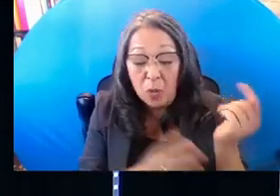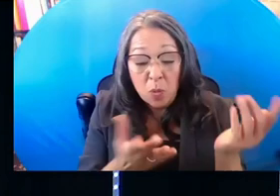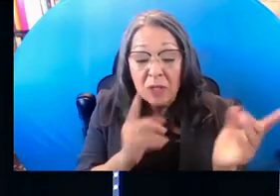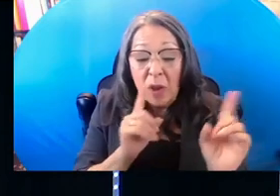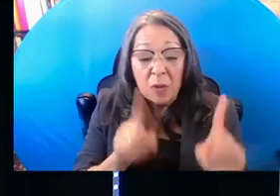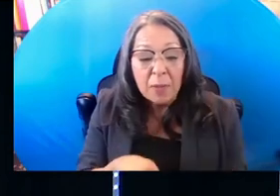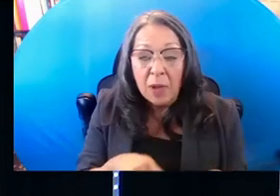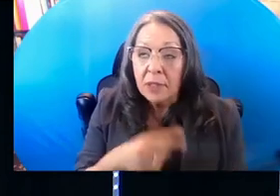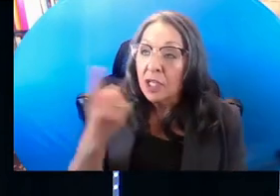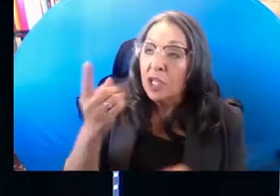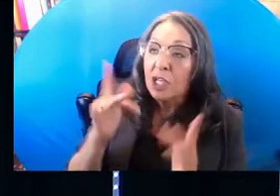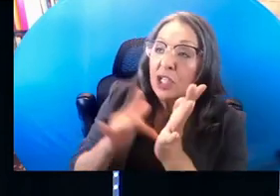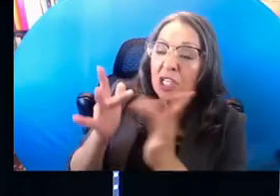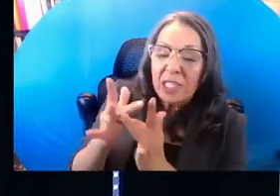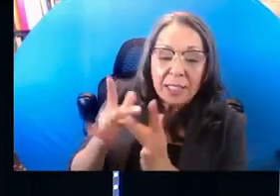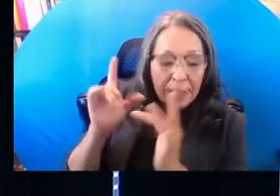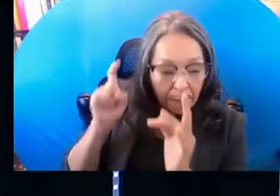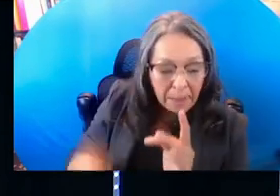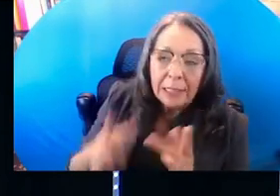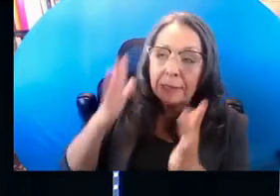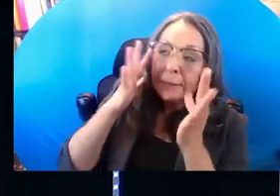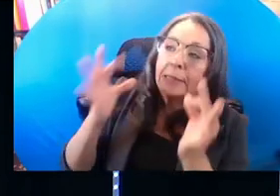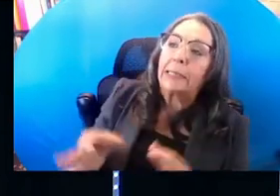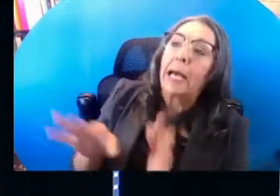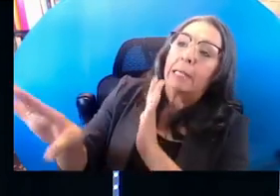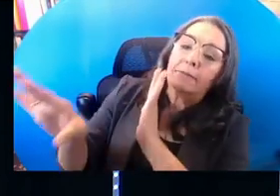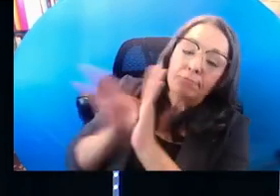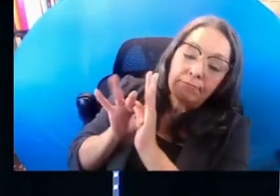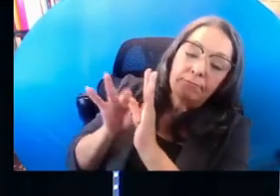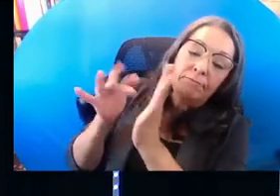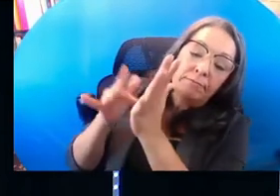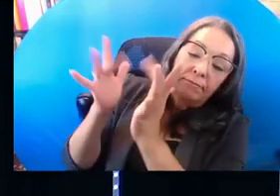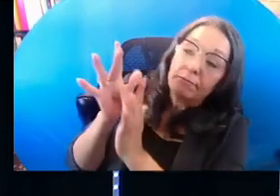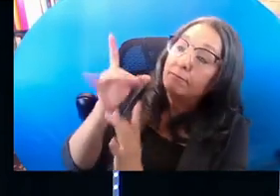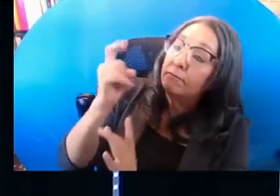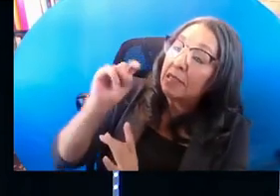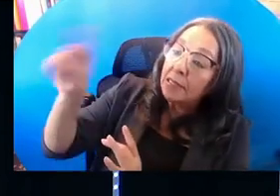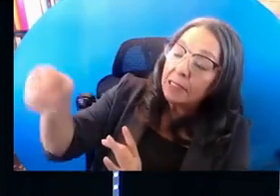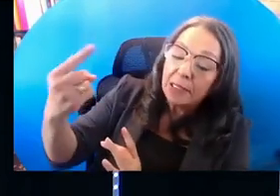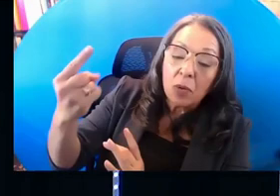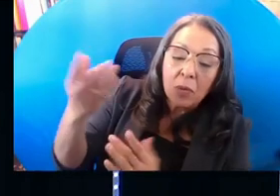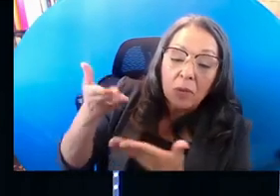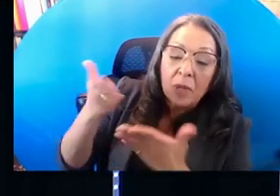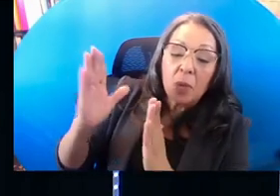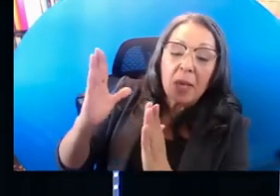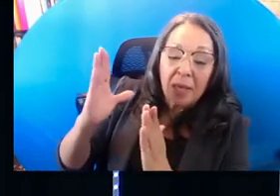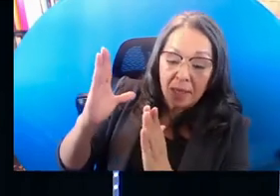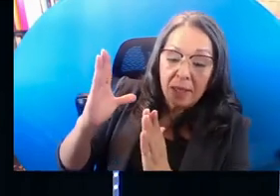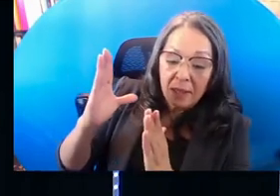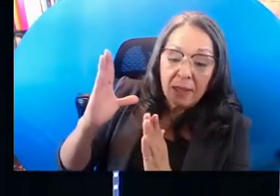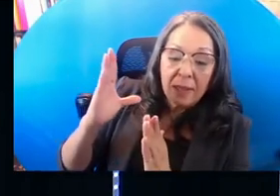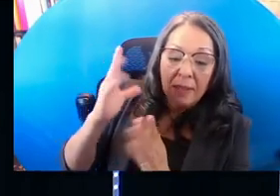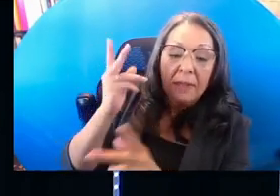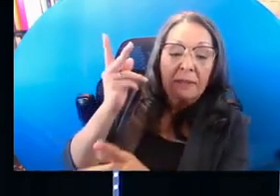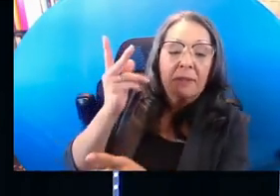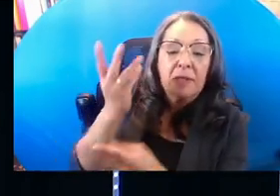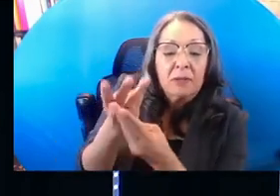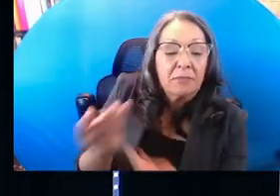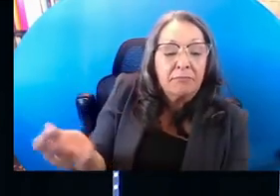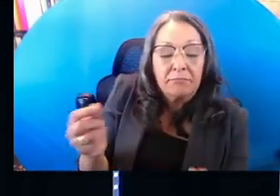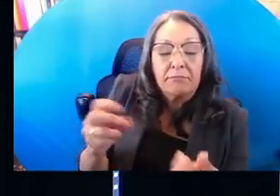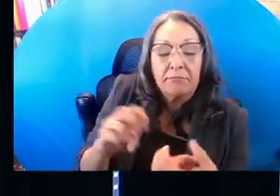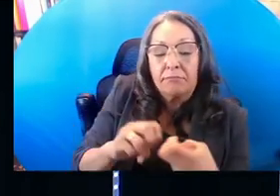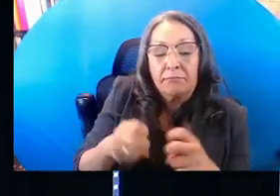that choice. It's a choice that only we can make because he is the way out. It doesn't